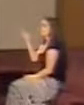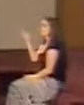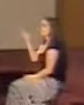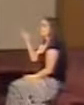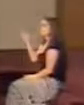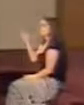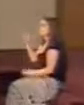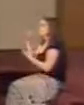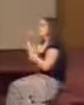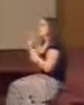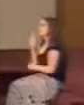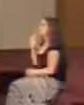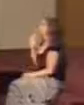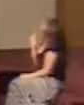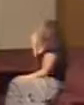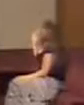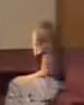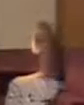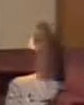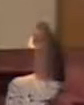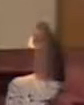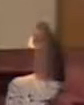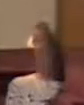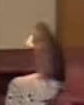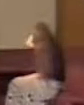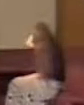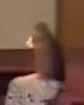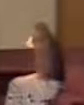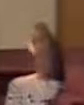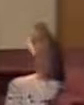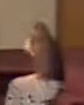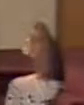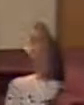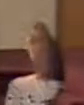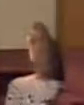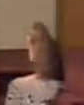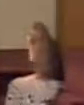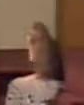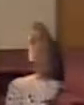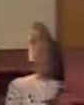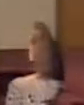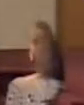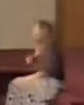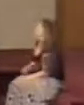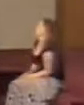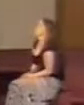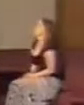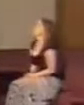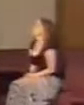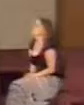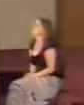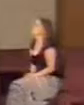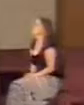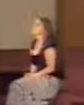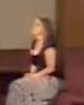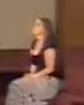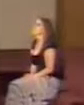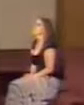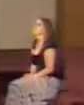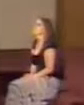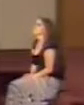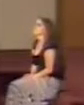and mourn and weep. Let your laughter be turned into mourning and your joy into gloom.